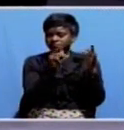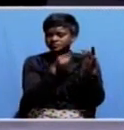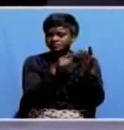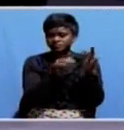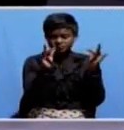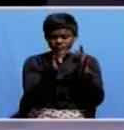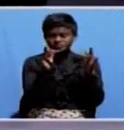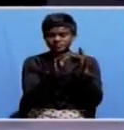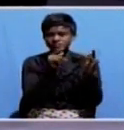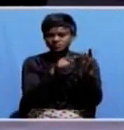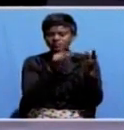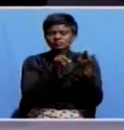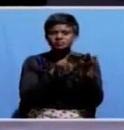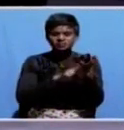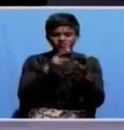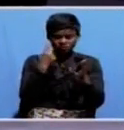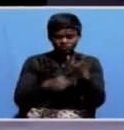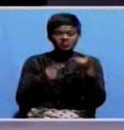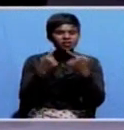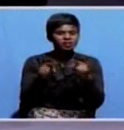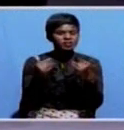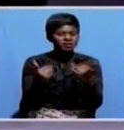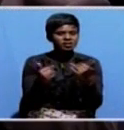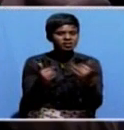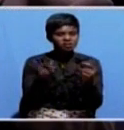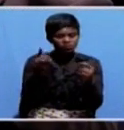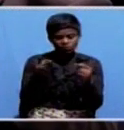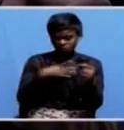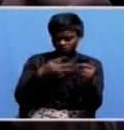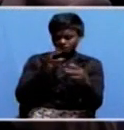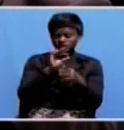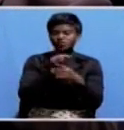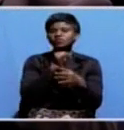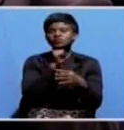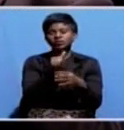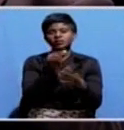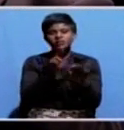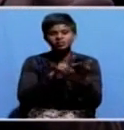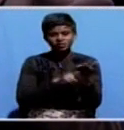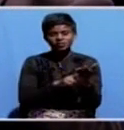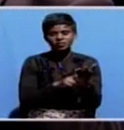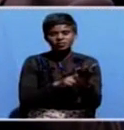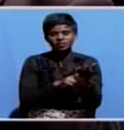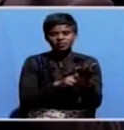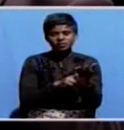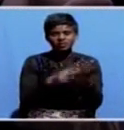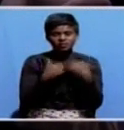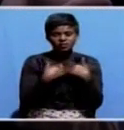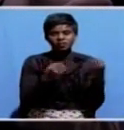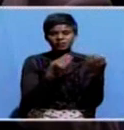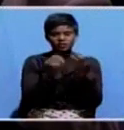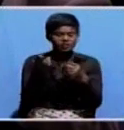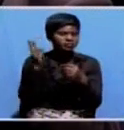Social media reports on what is going on, whether you like it or not. There are so many